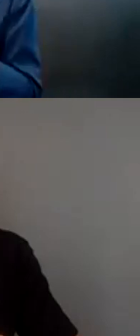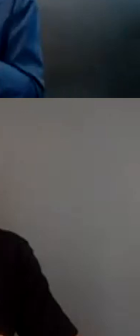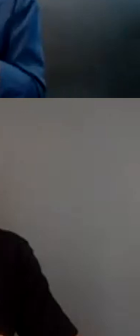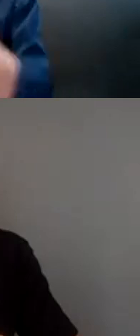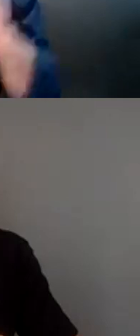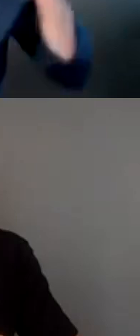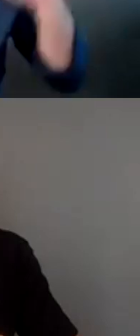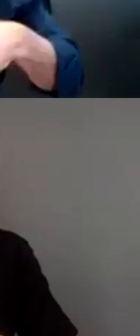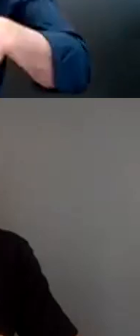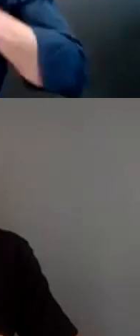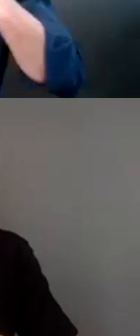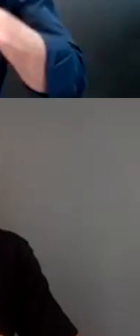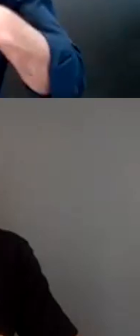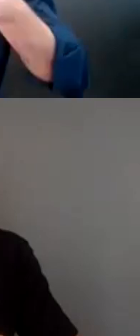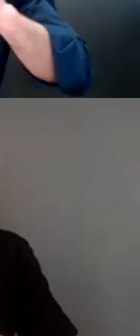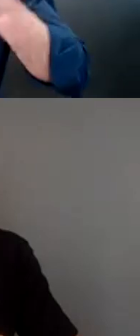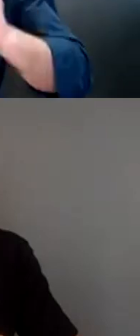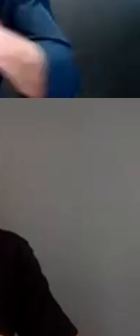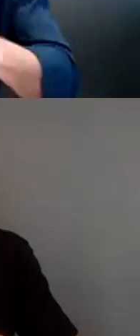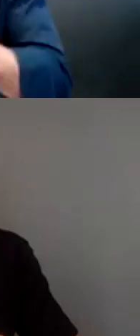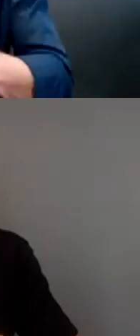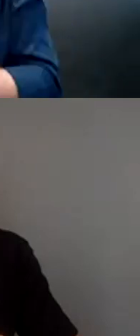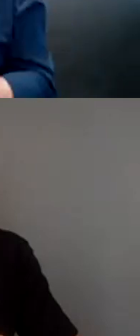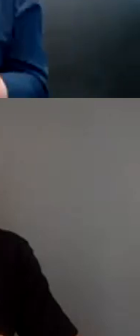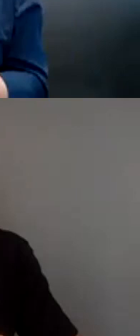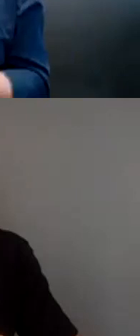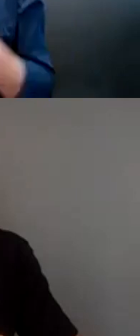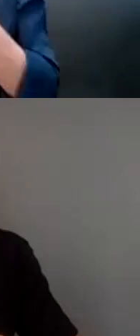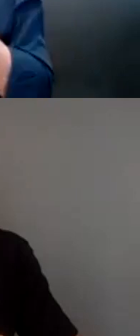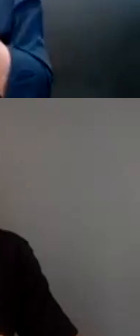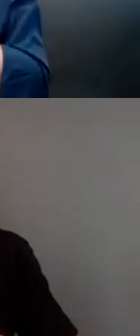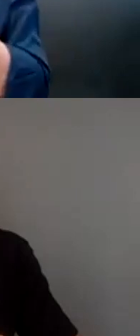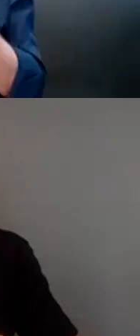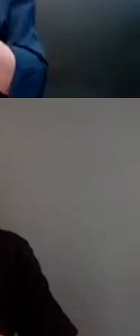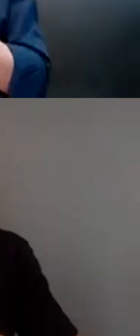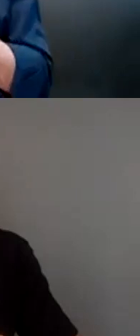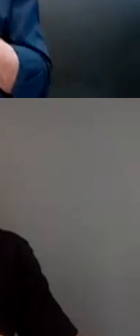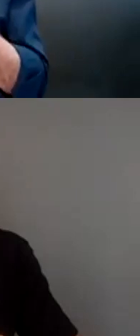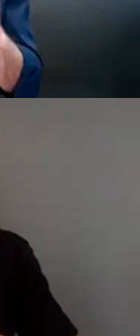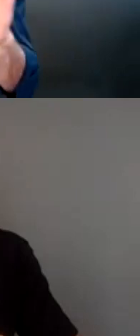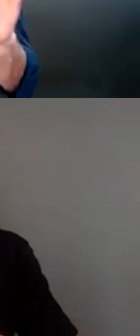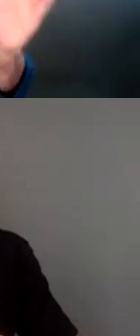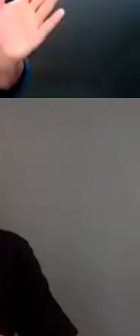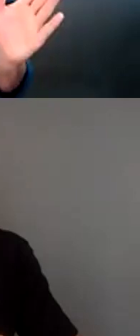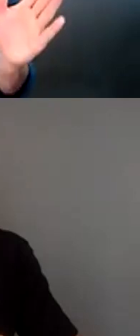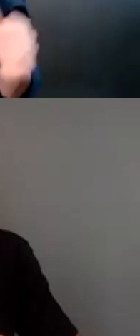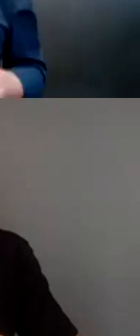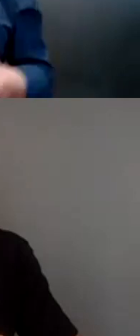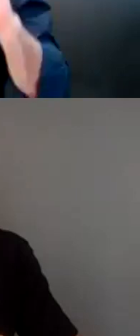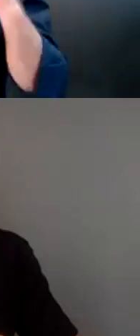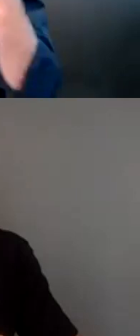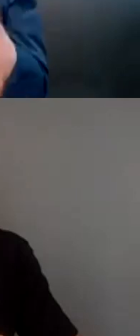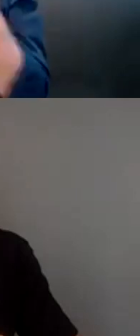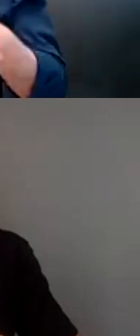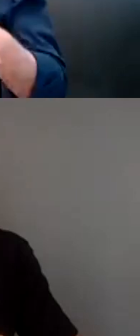what's your suggestions on moving that needle to agencies, shifting those outcome deliverables